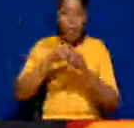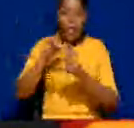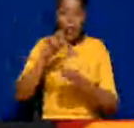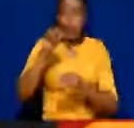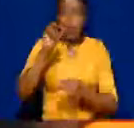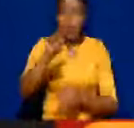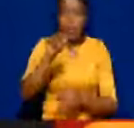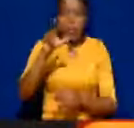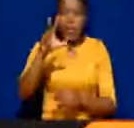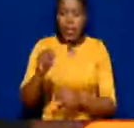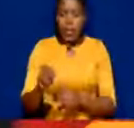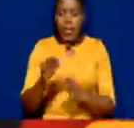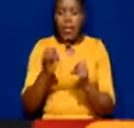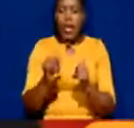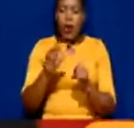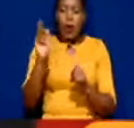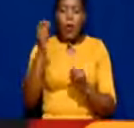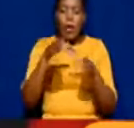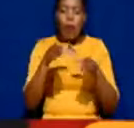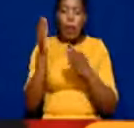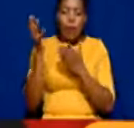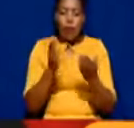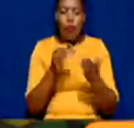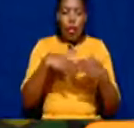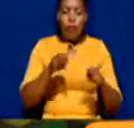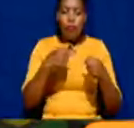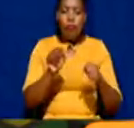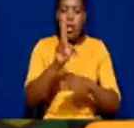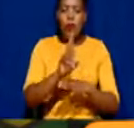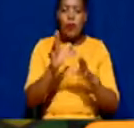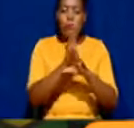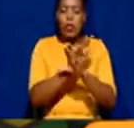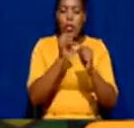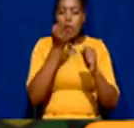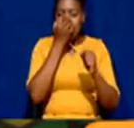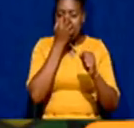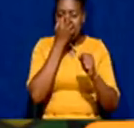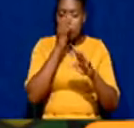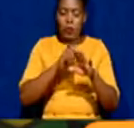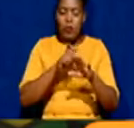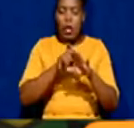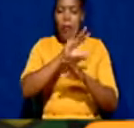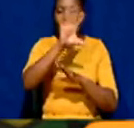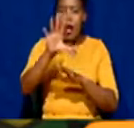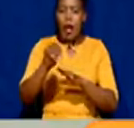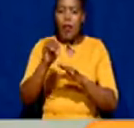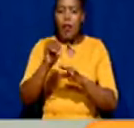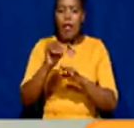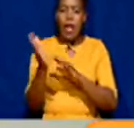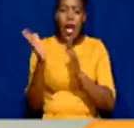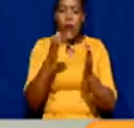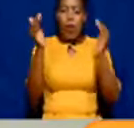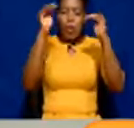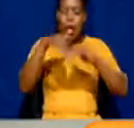Autopax Kenya, which brought the Autopax year to product that was used by President William Ruto during the Africa Climate Summit last year,